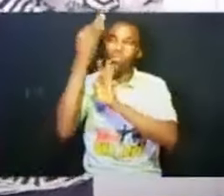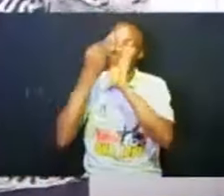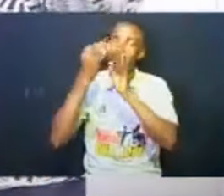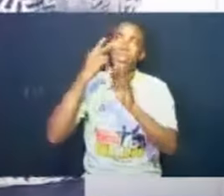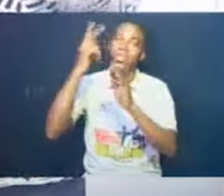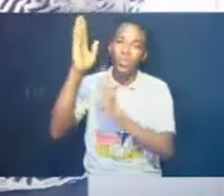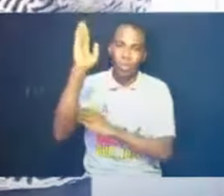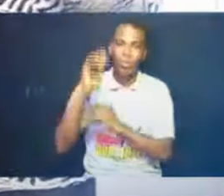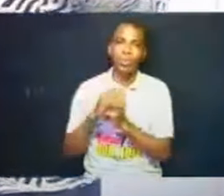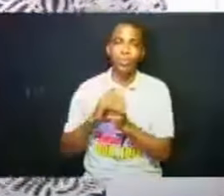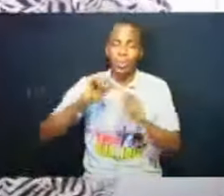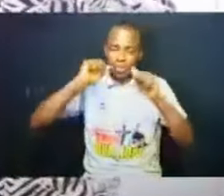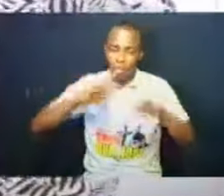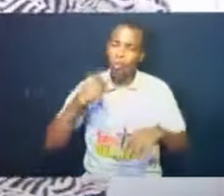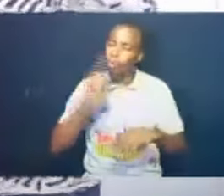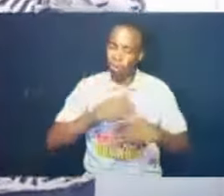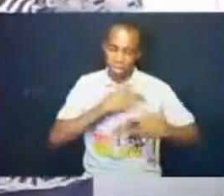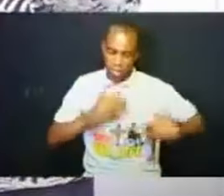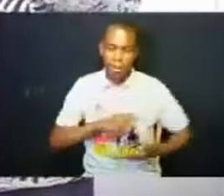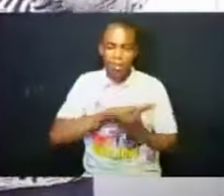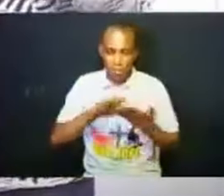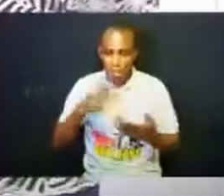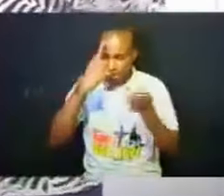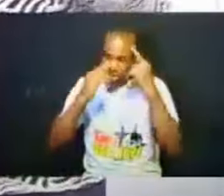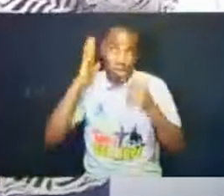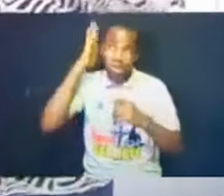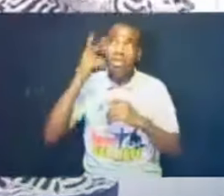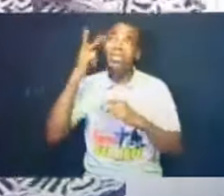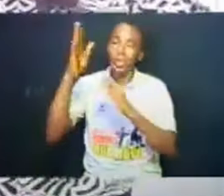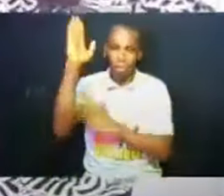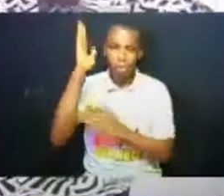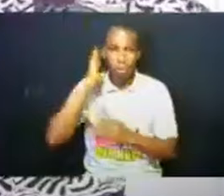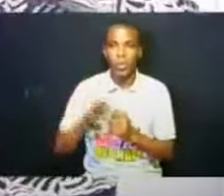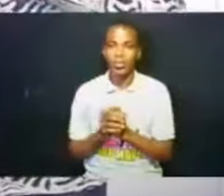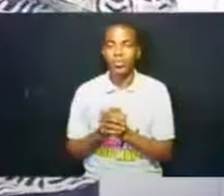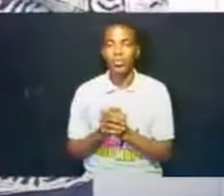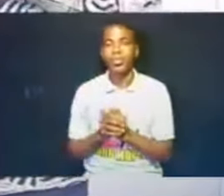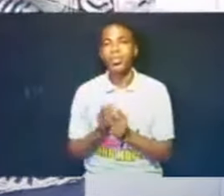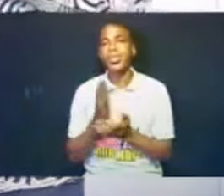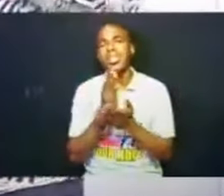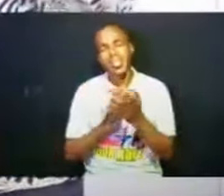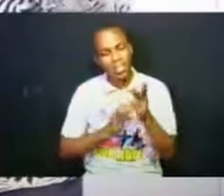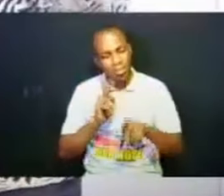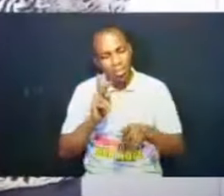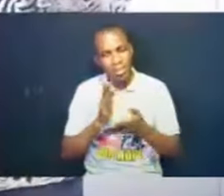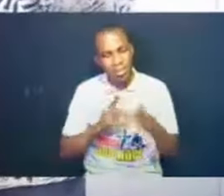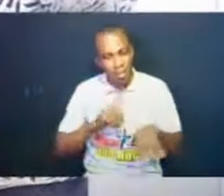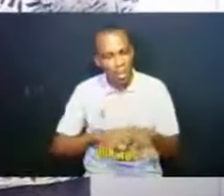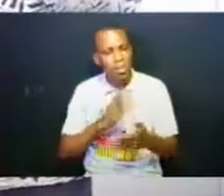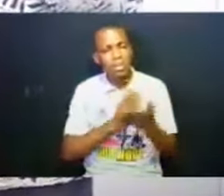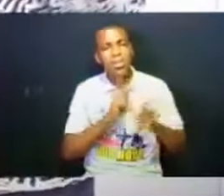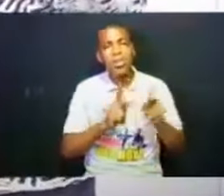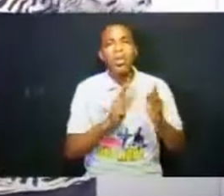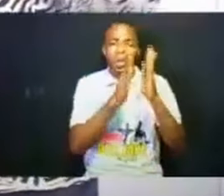the pure in heart. For they shall see God. Sometimes you can see a fellow worshiping